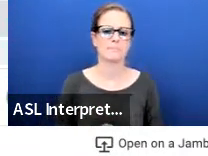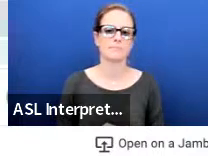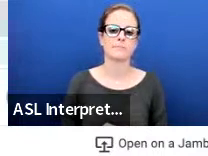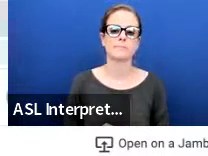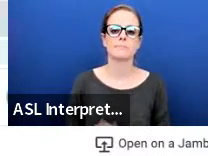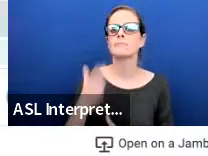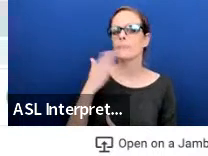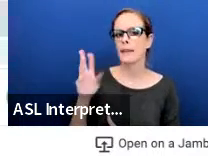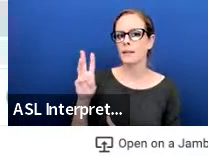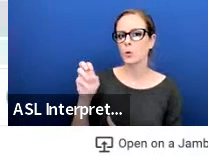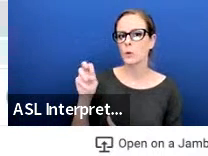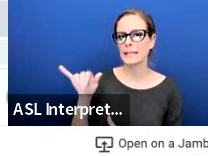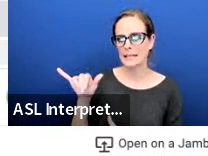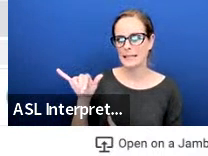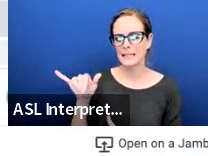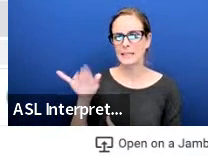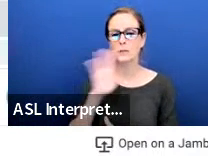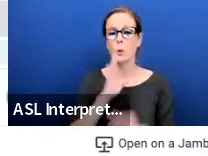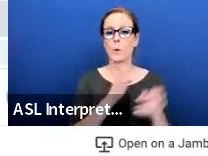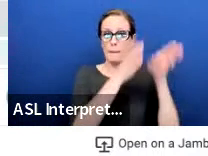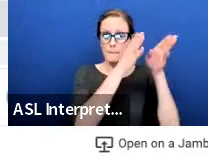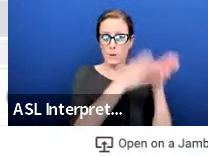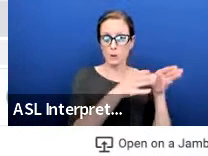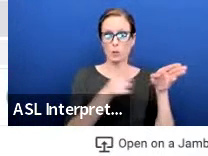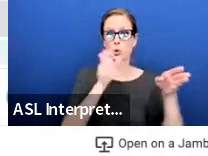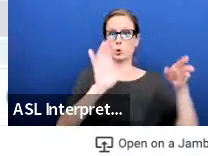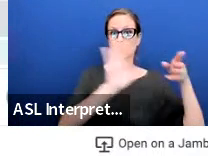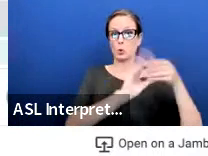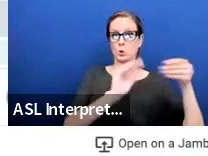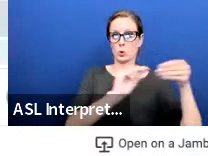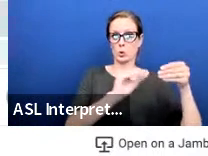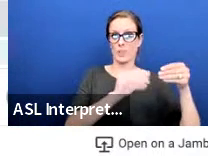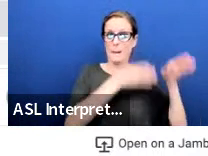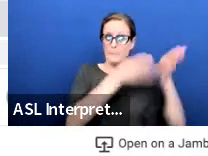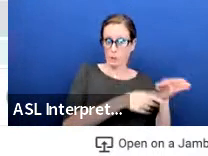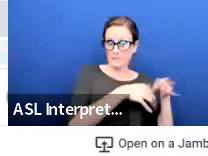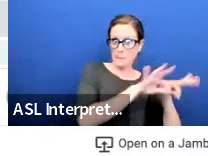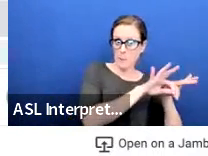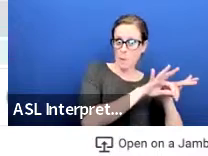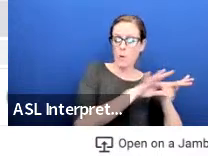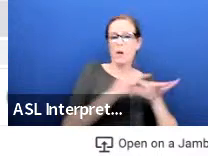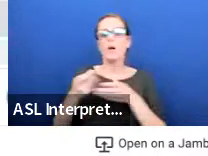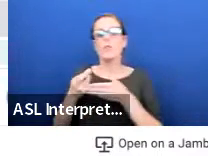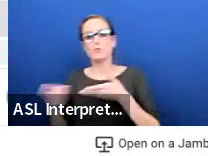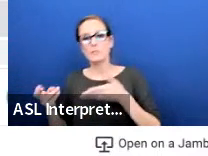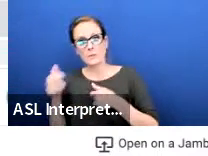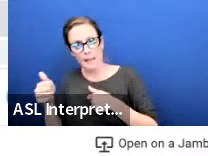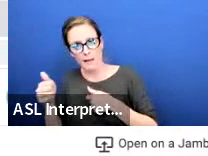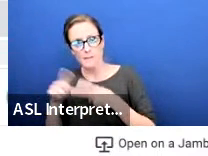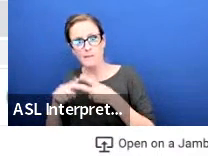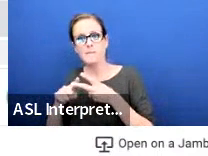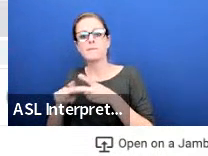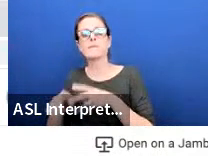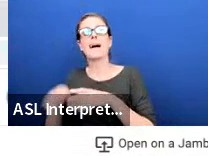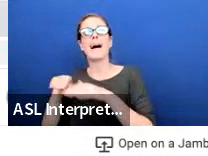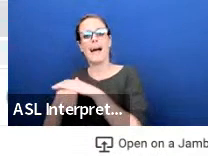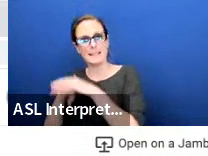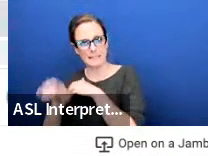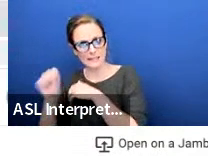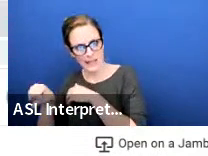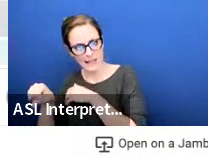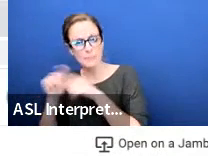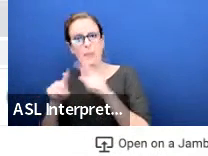Thank you, Wendy. So the messengers being the important piece, not just having the resource itself or the access, but also who's giving